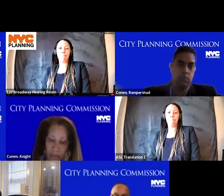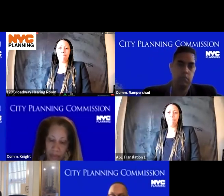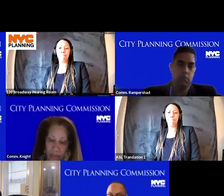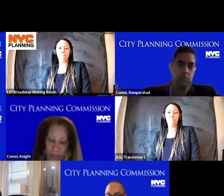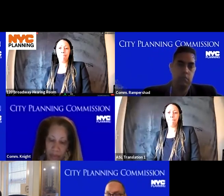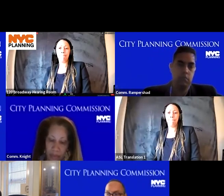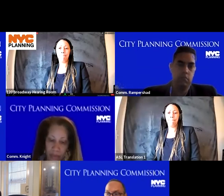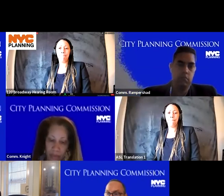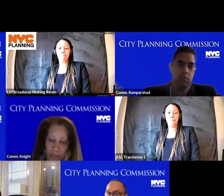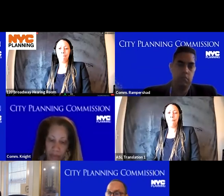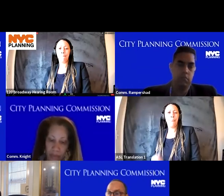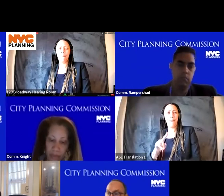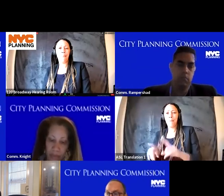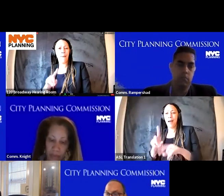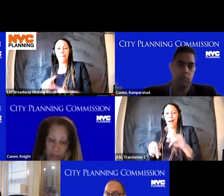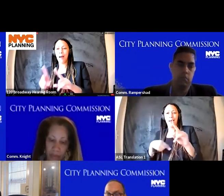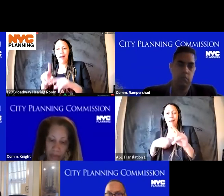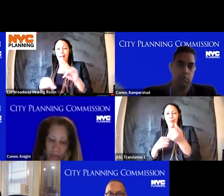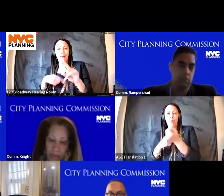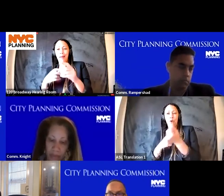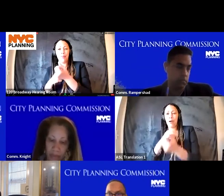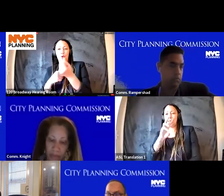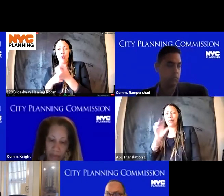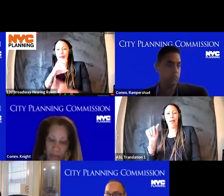but can't be supportive of a 6A application.